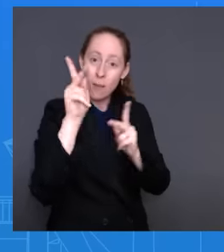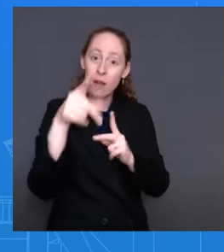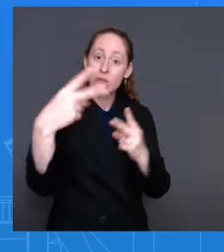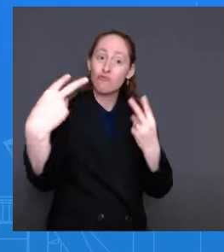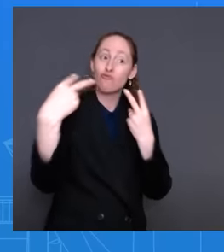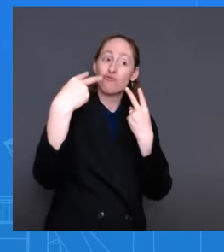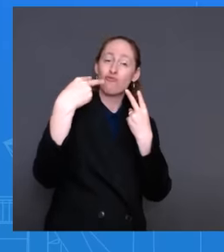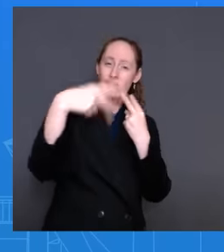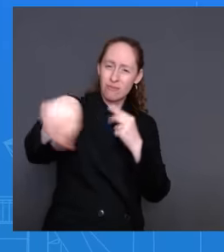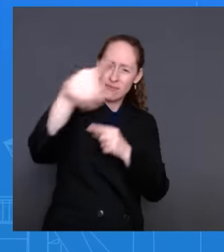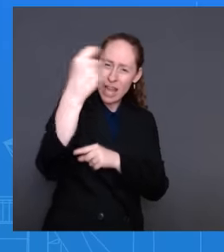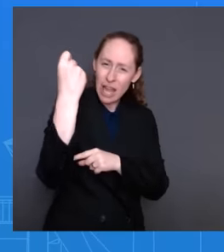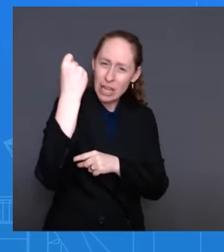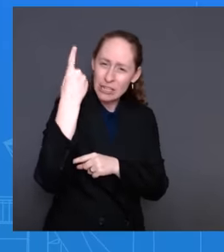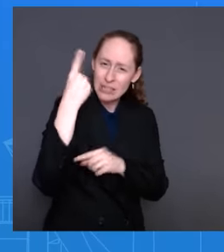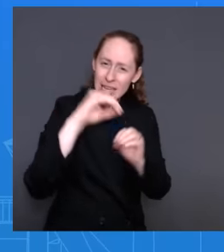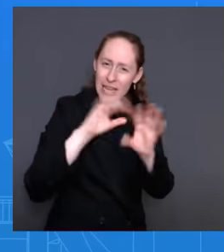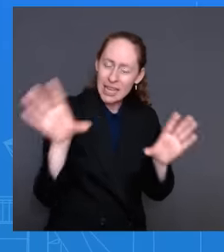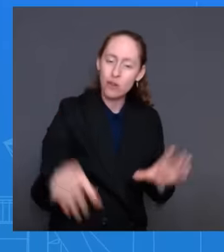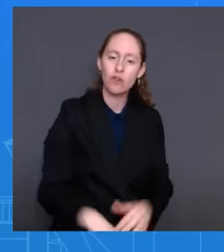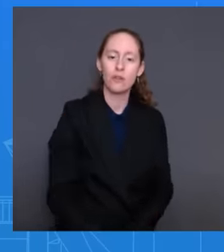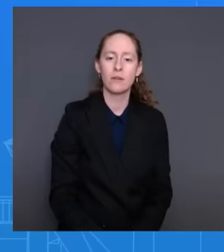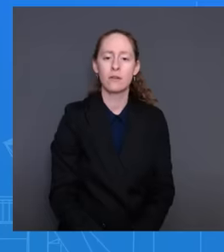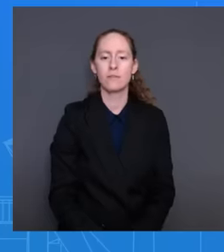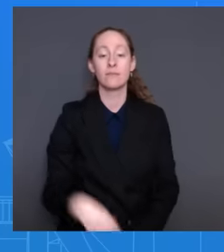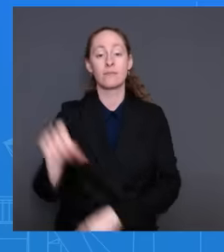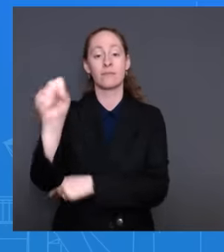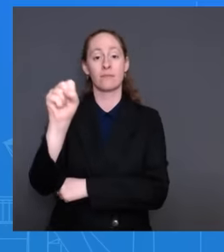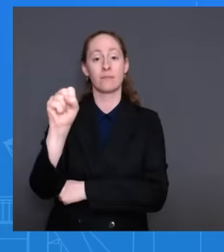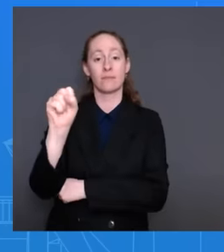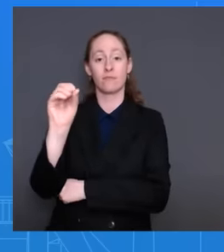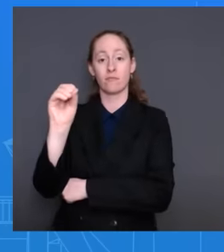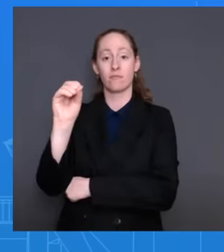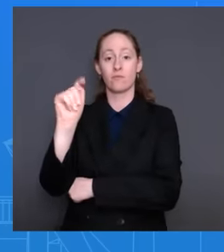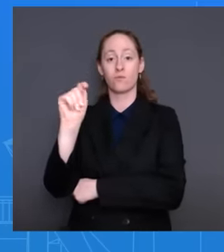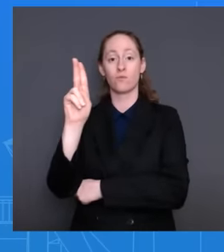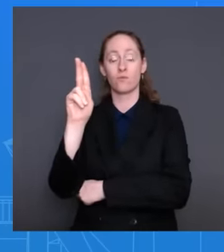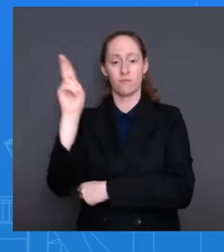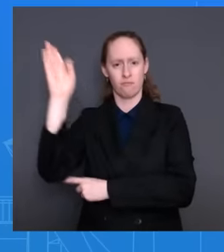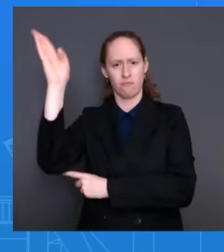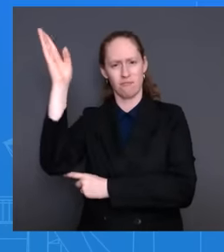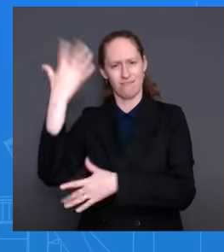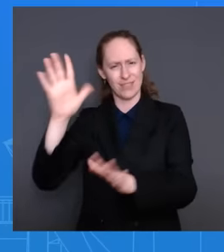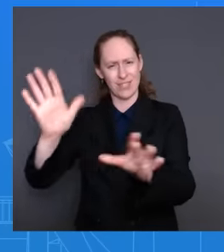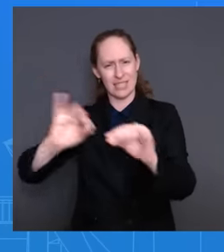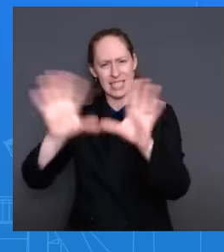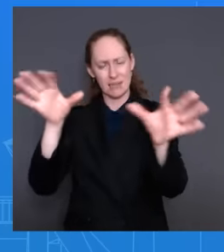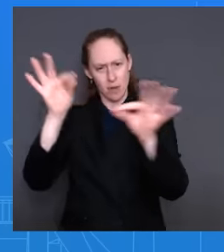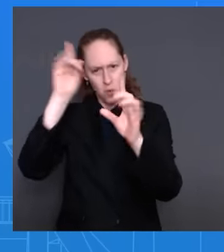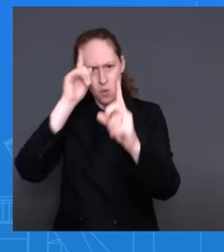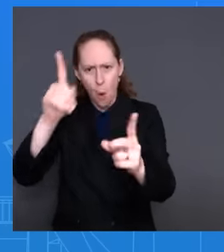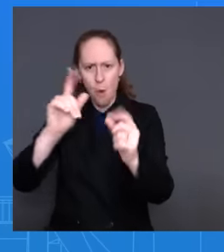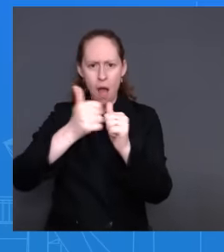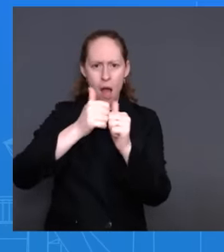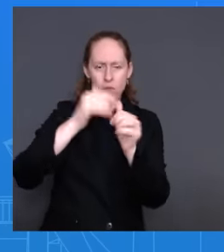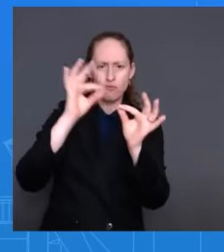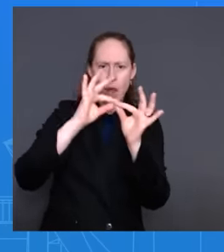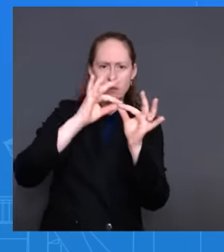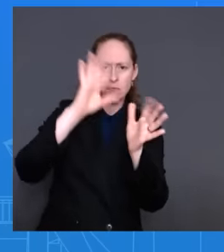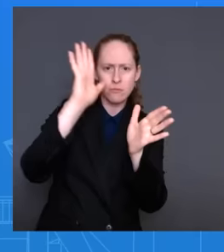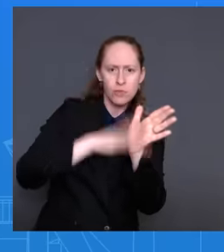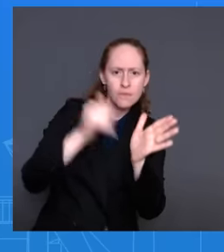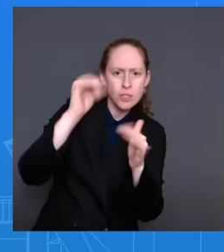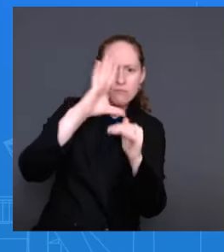and lowering the deficit. And I think what this president has tried to do in every stage in